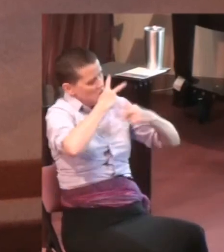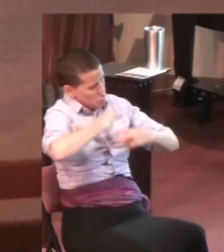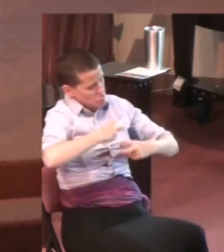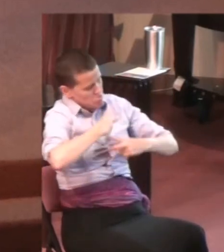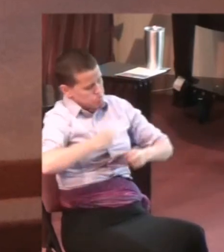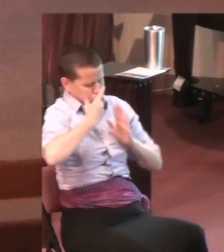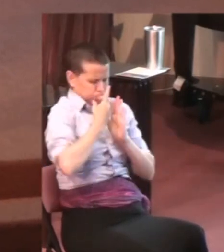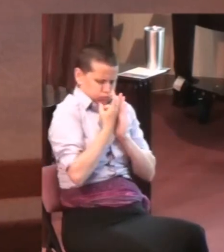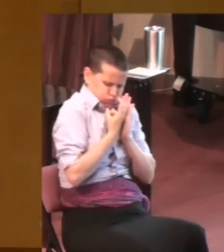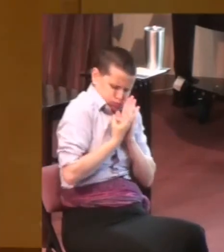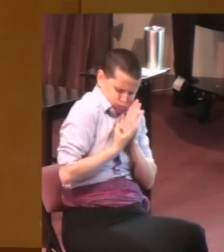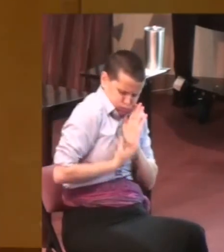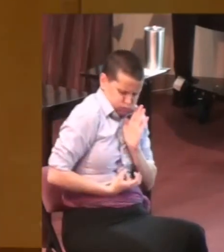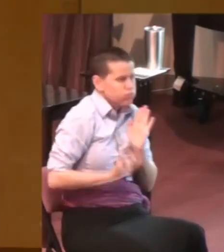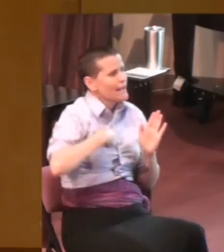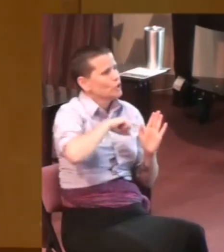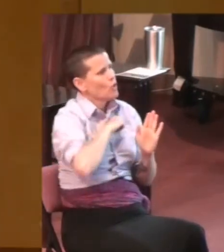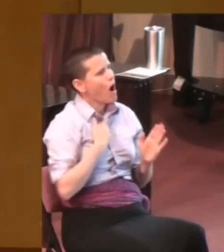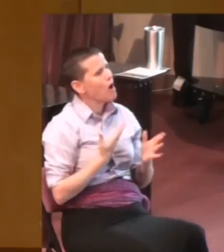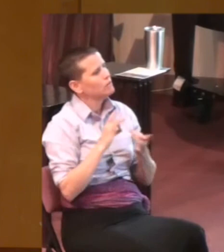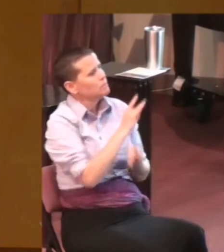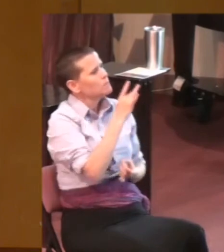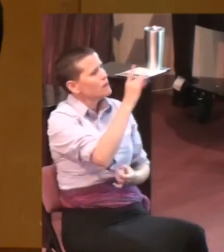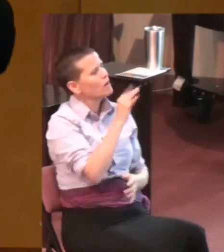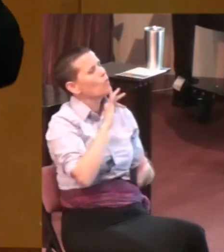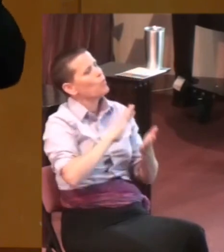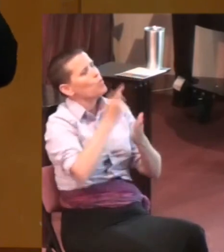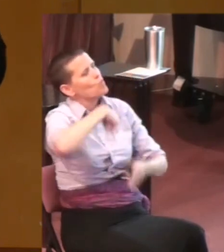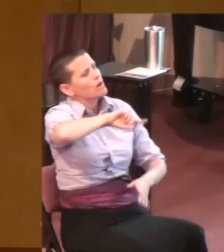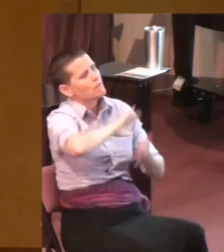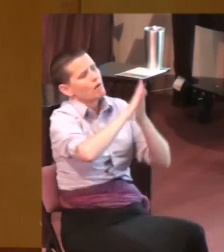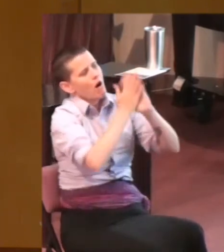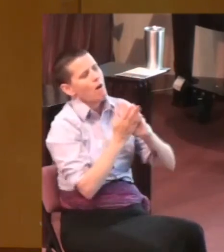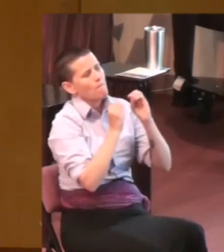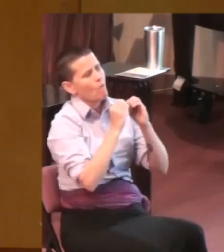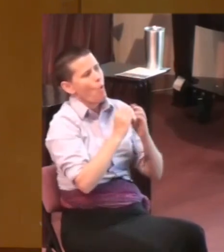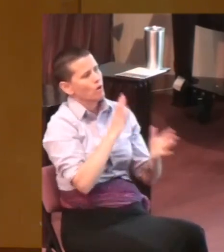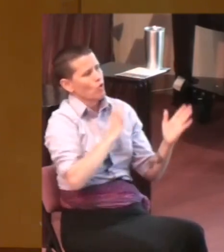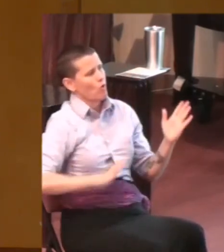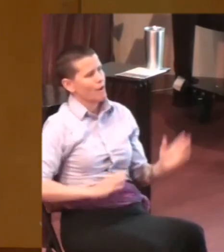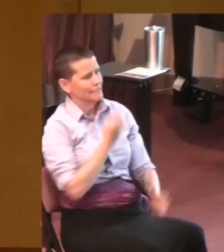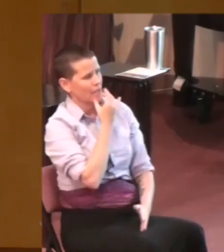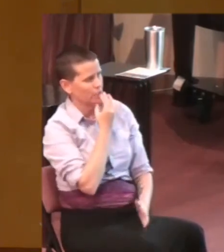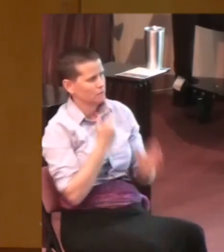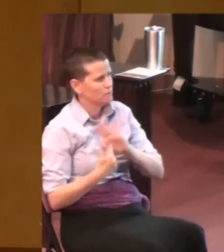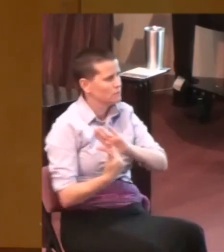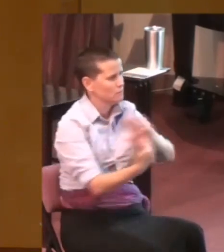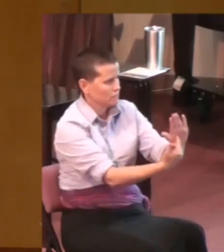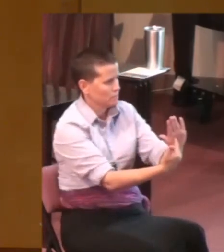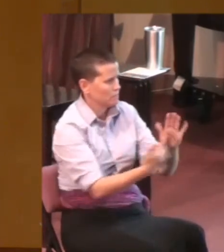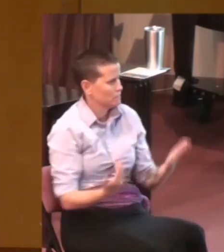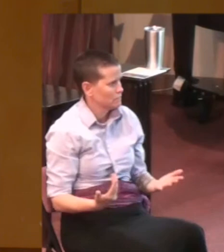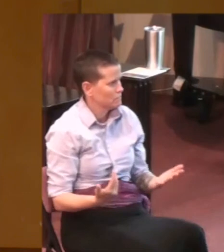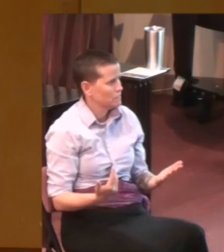Mother Teresa, one of her great quotes is, she sees Jesus in all of his distressing disguises. And so every soul